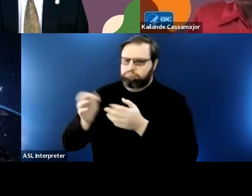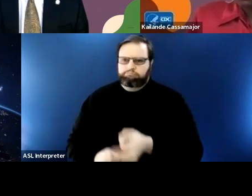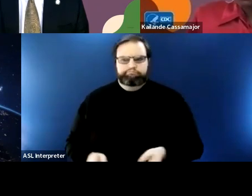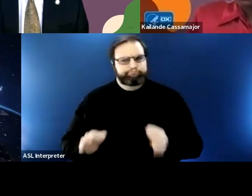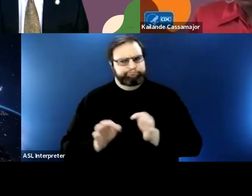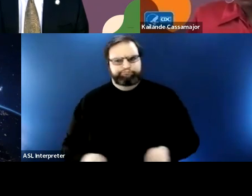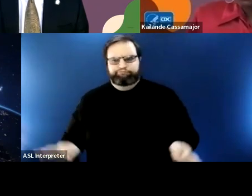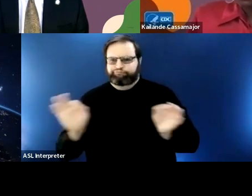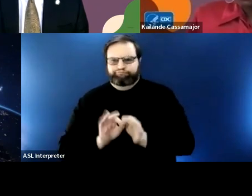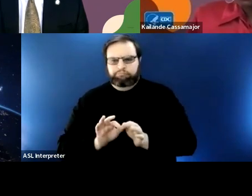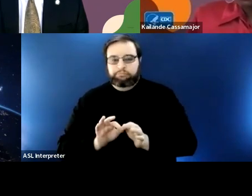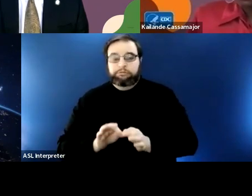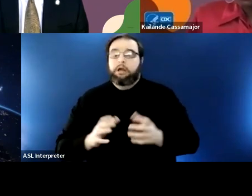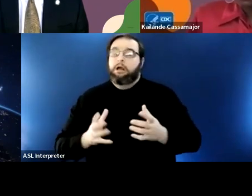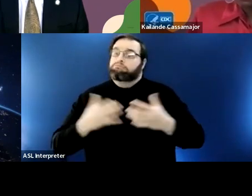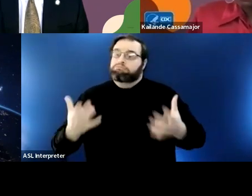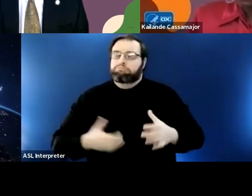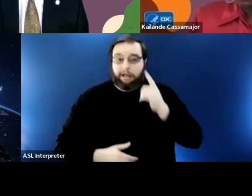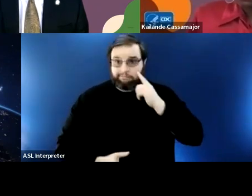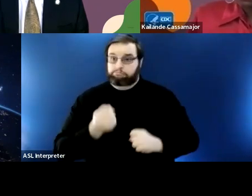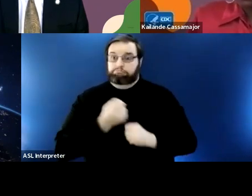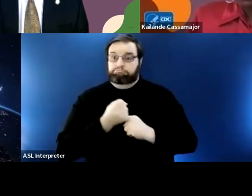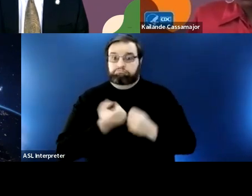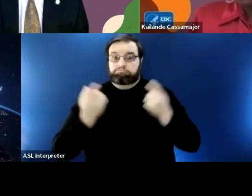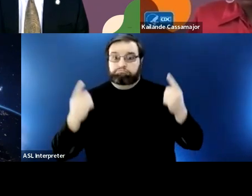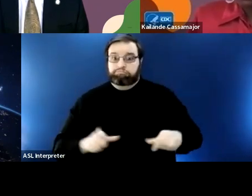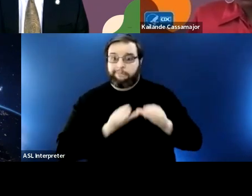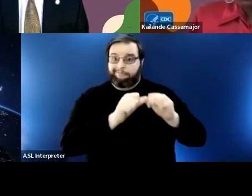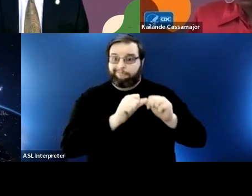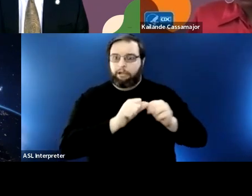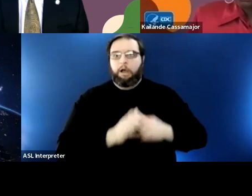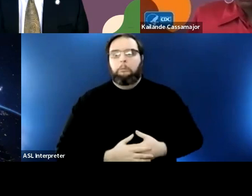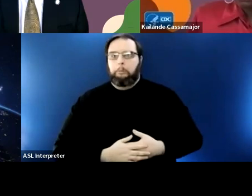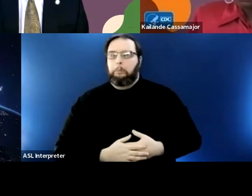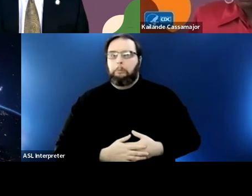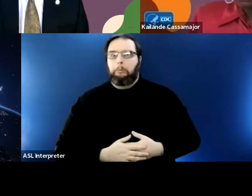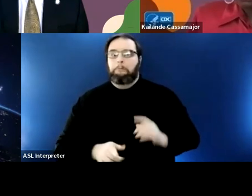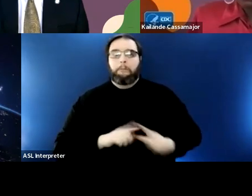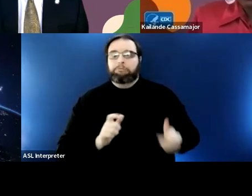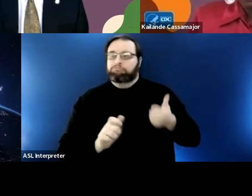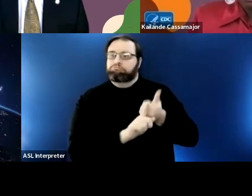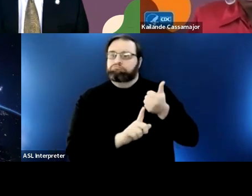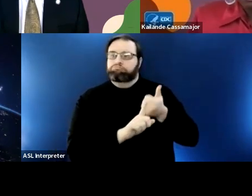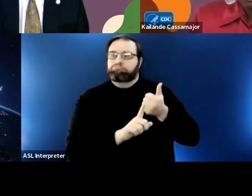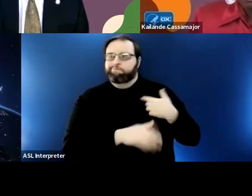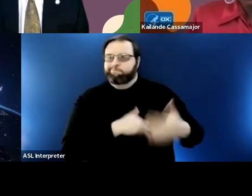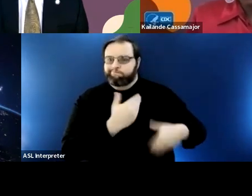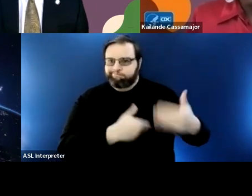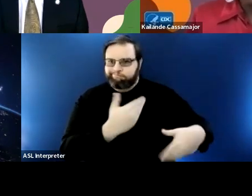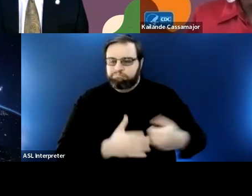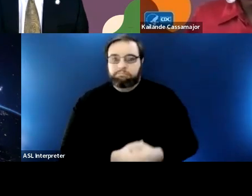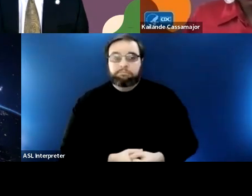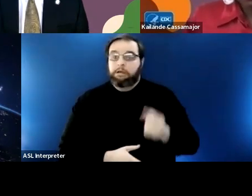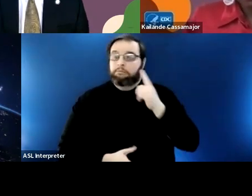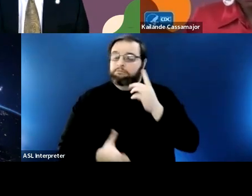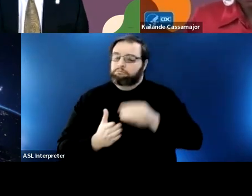necessarily require a lot of support to make that happen, mm-hmm. but would be very useful for students, especially for institutions that